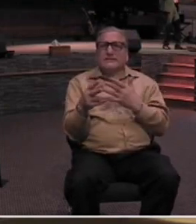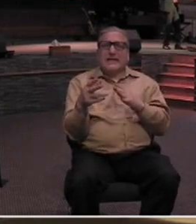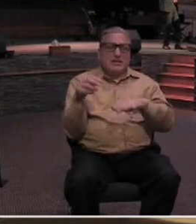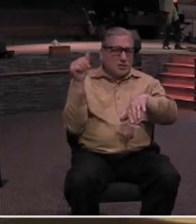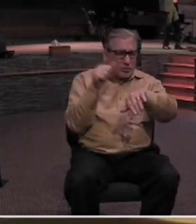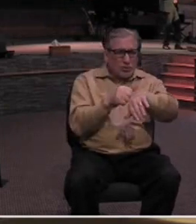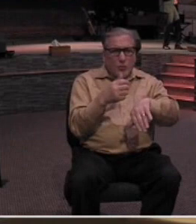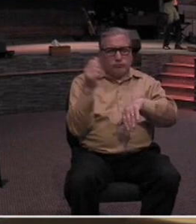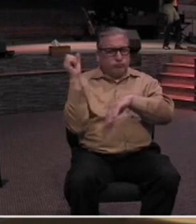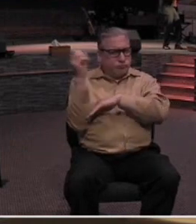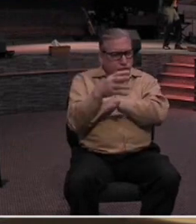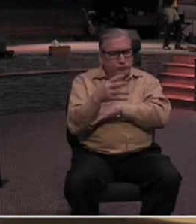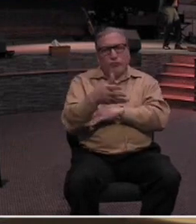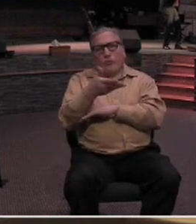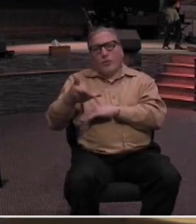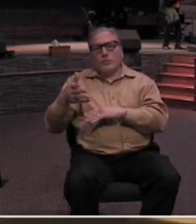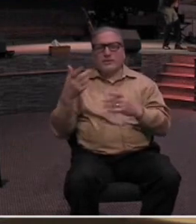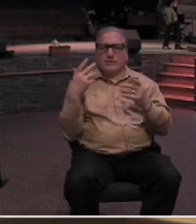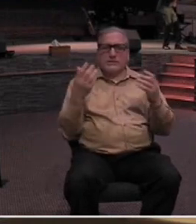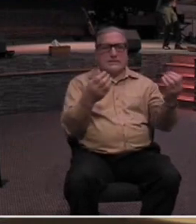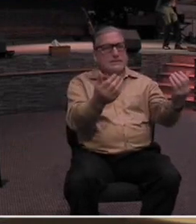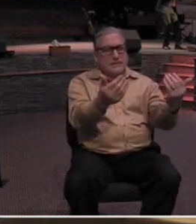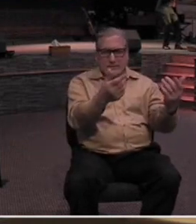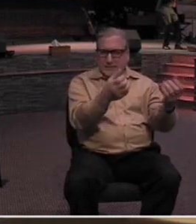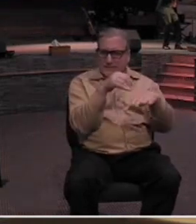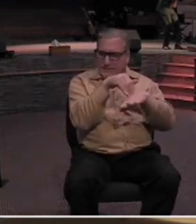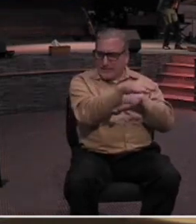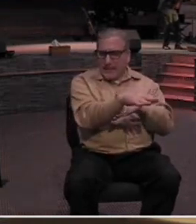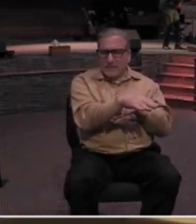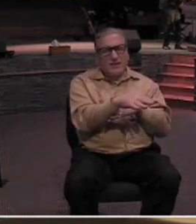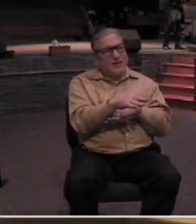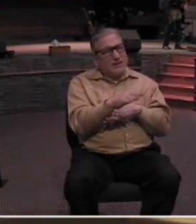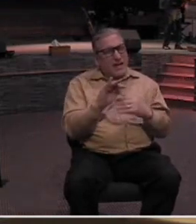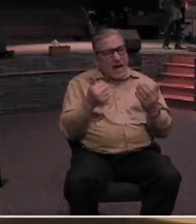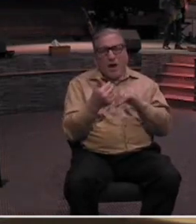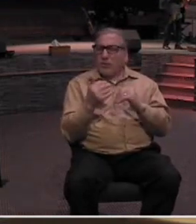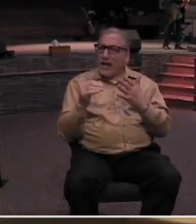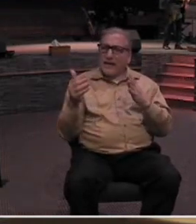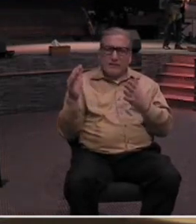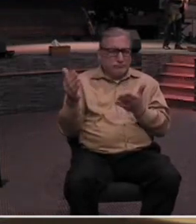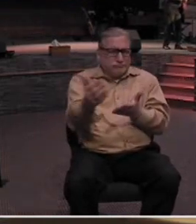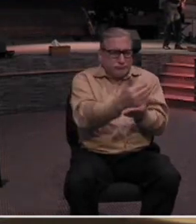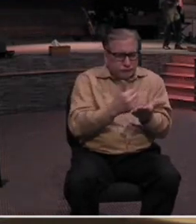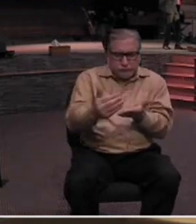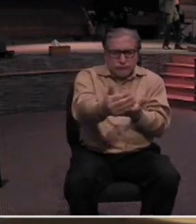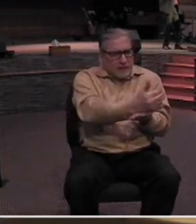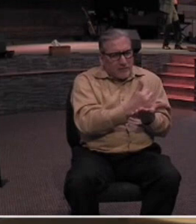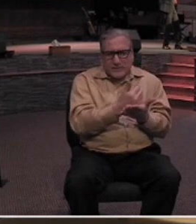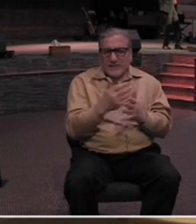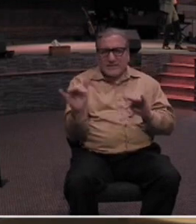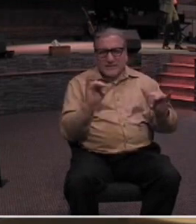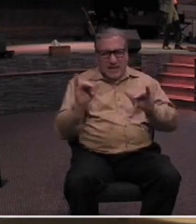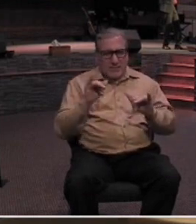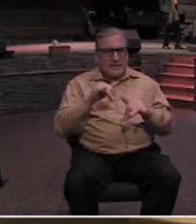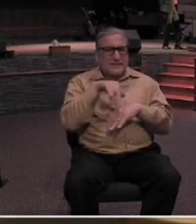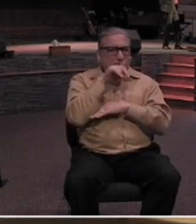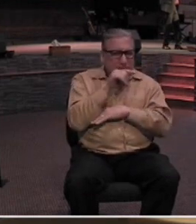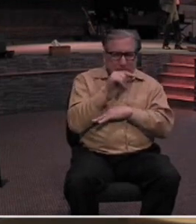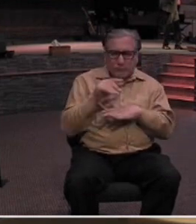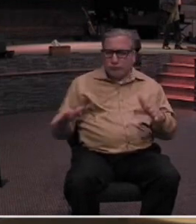How often would I gather you together as hen gathers her chicks under her wings, but you were